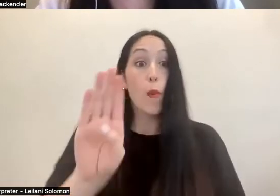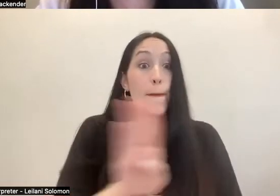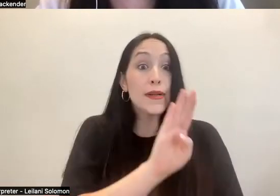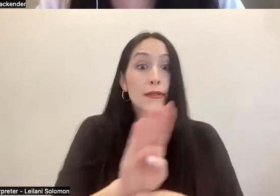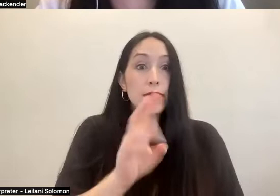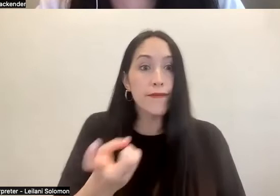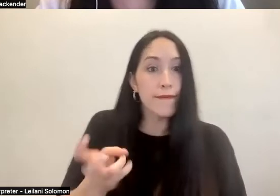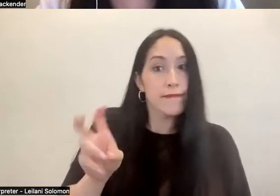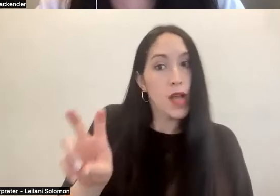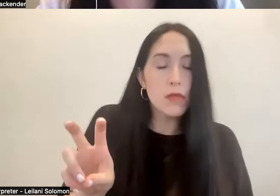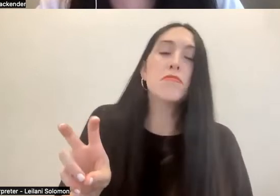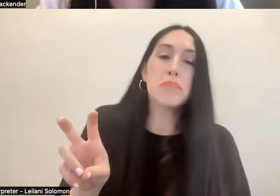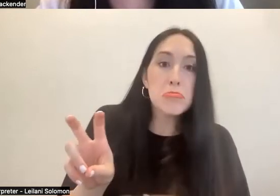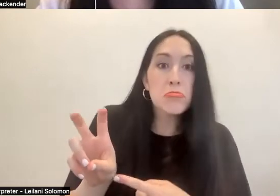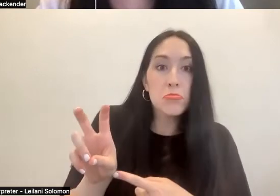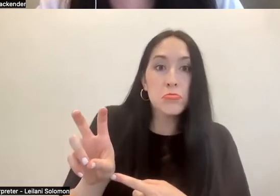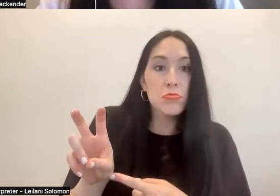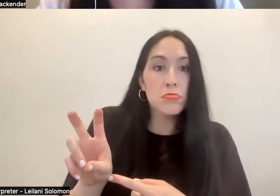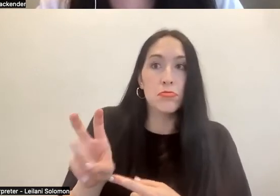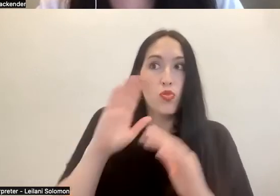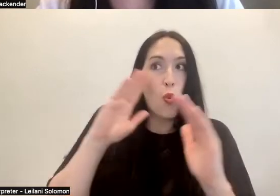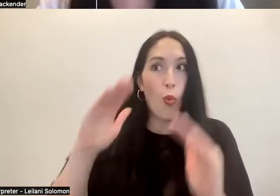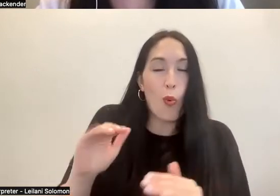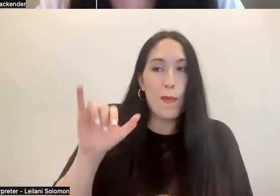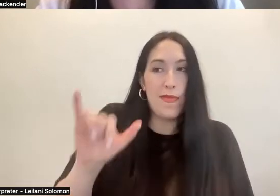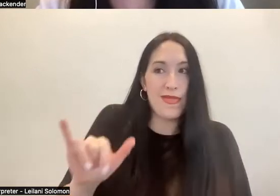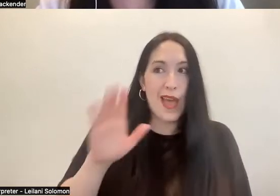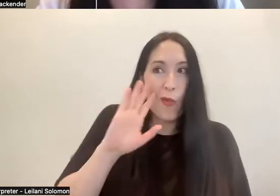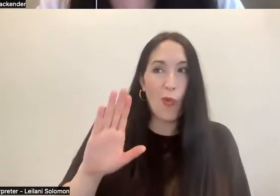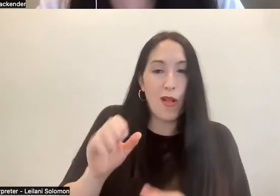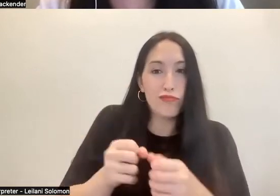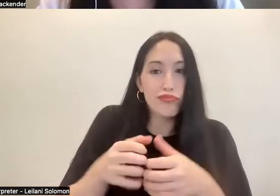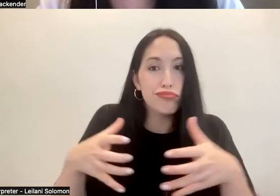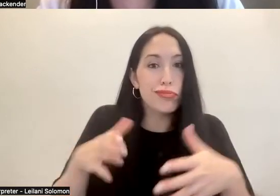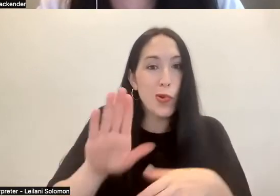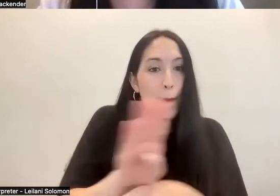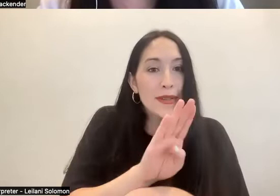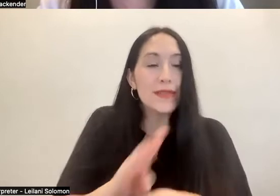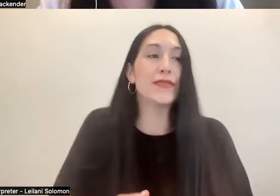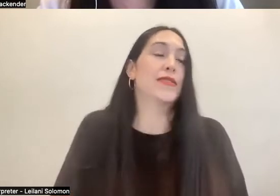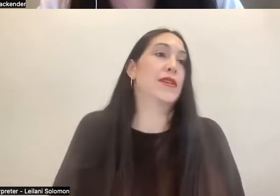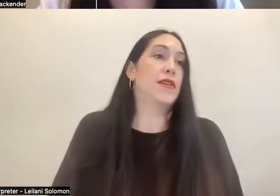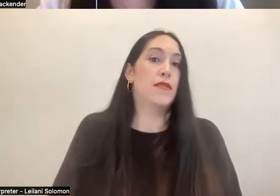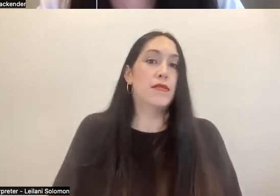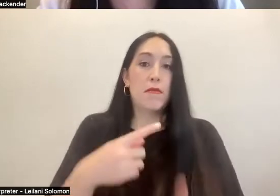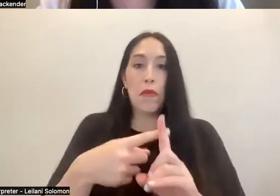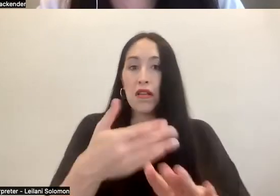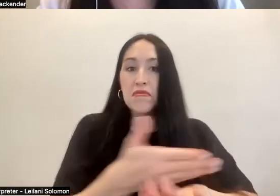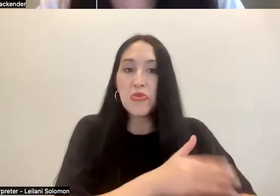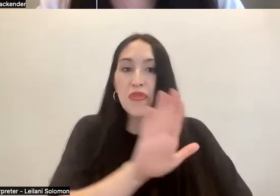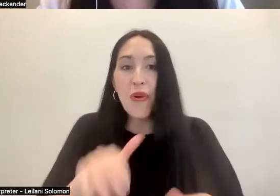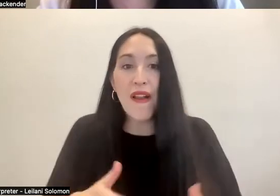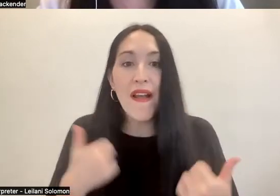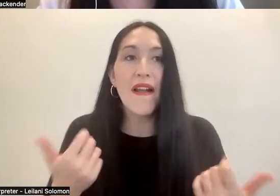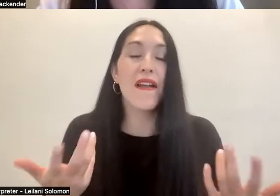is an investment with a hope of growing your business and growing your improving your lifestyle.